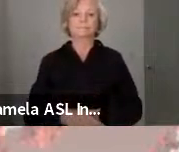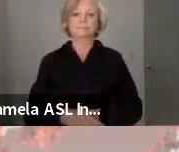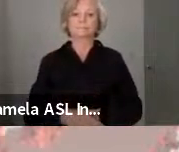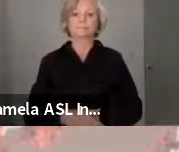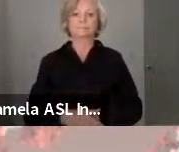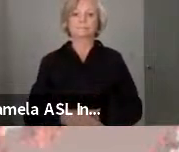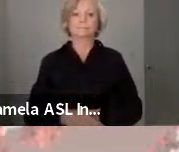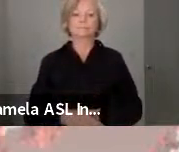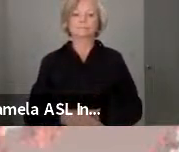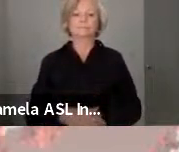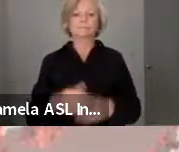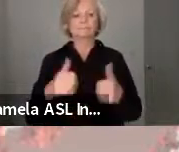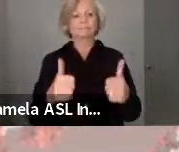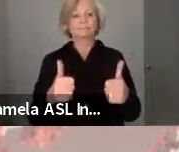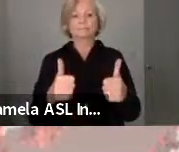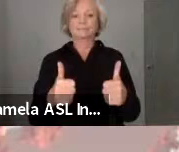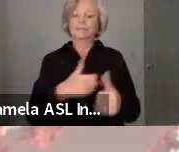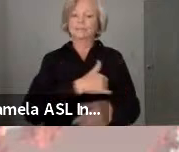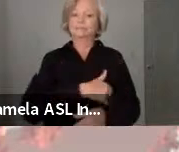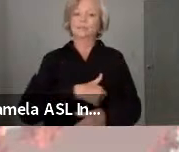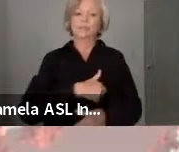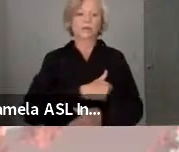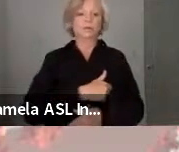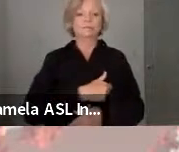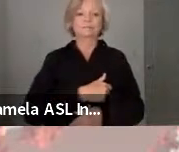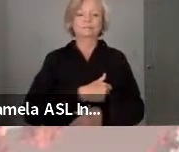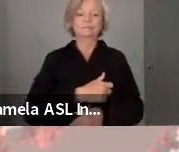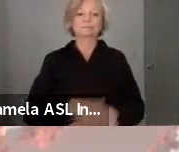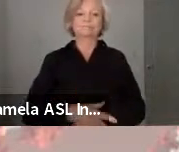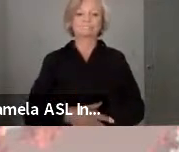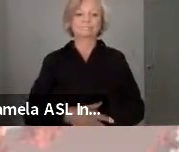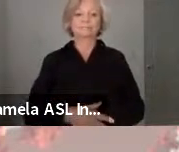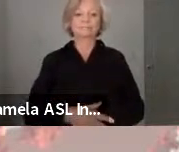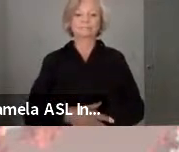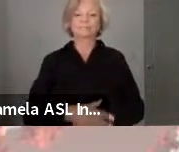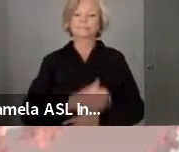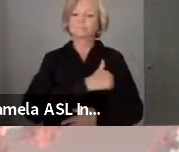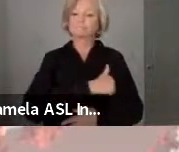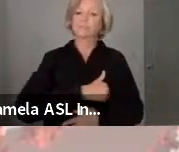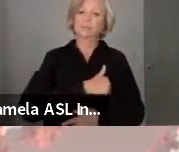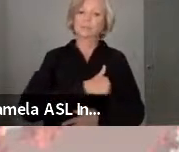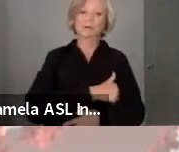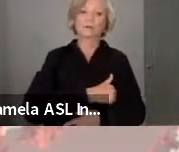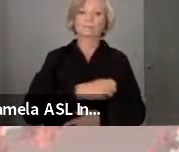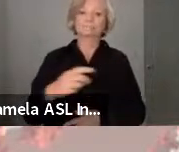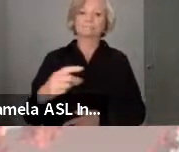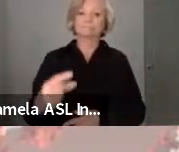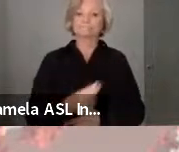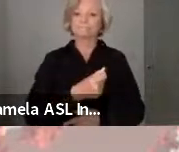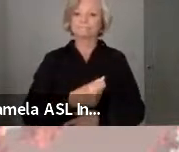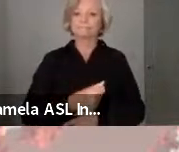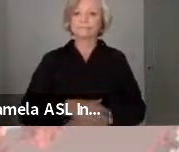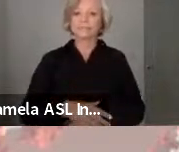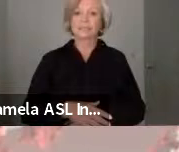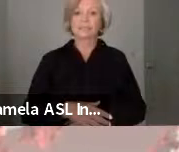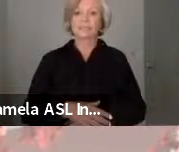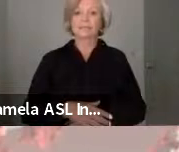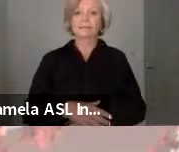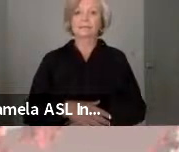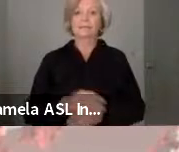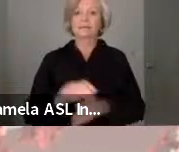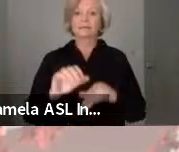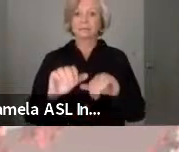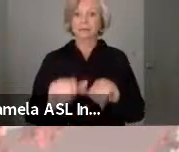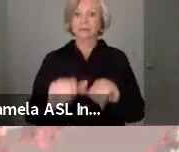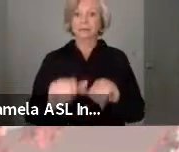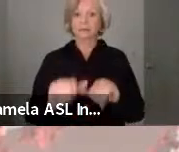All right, I'm gonna have to come back. I apologize. Shoot. Maybe you guys can just kick off